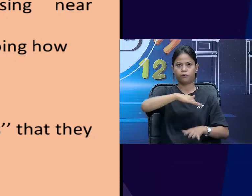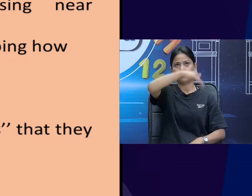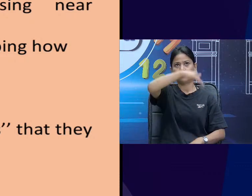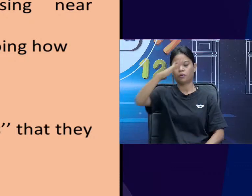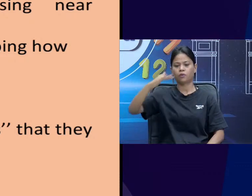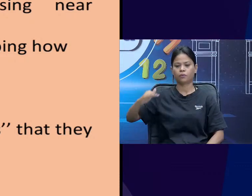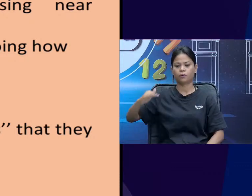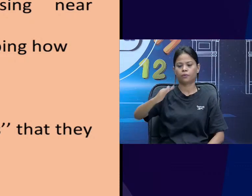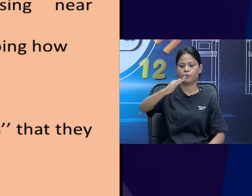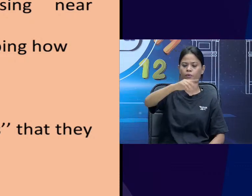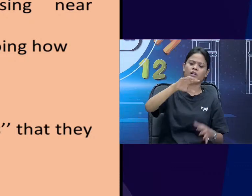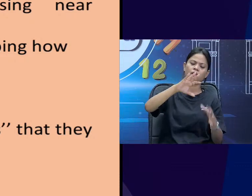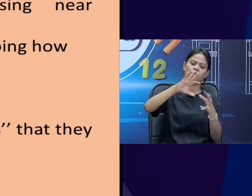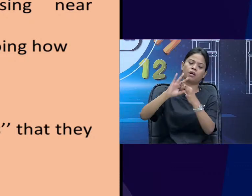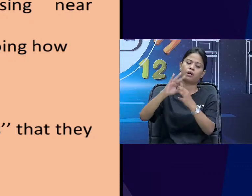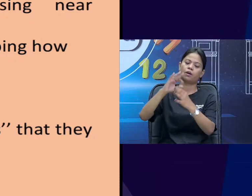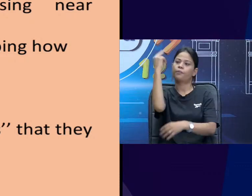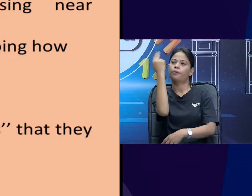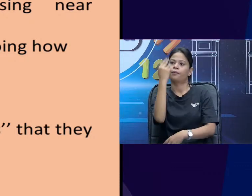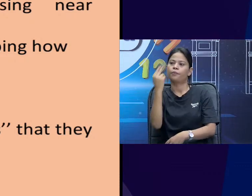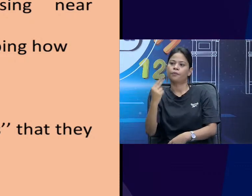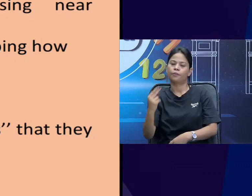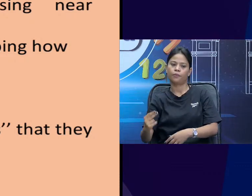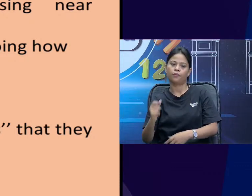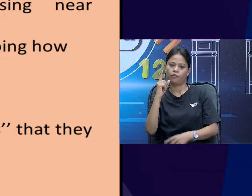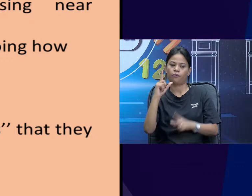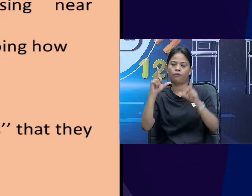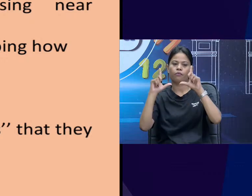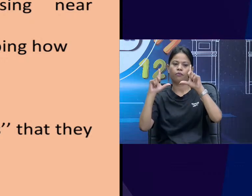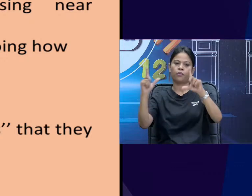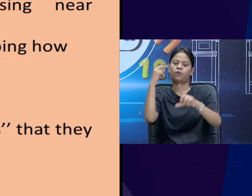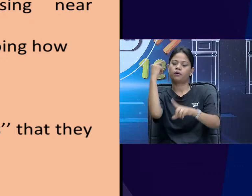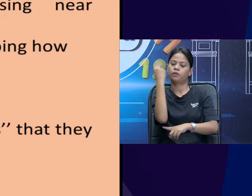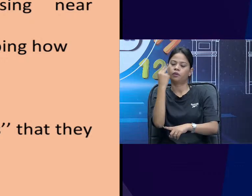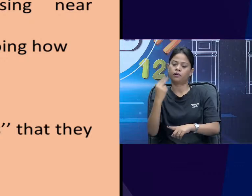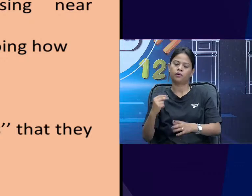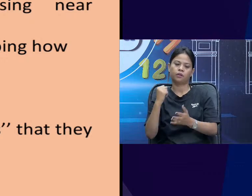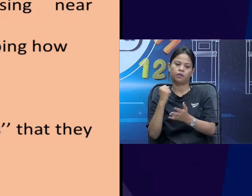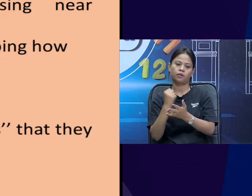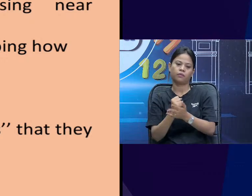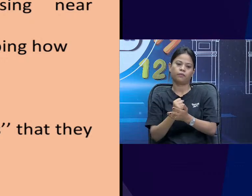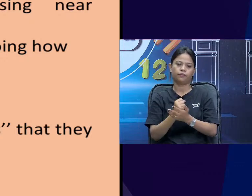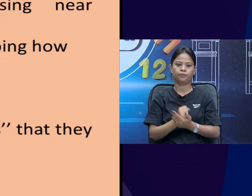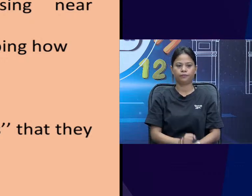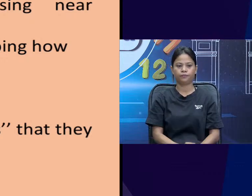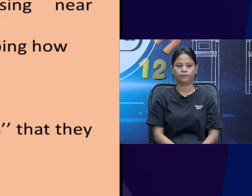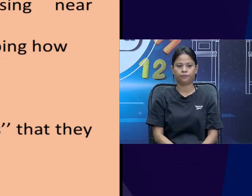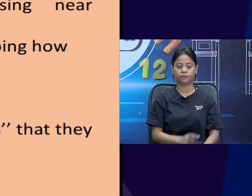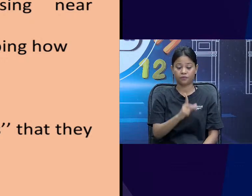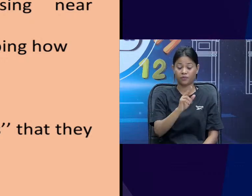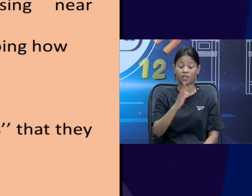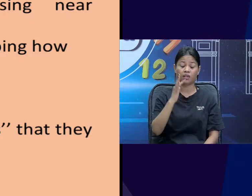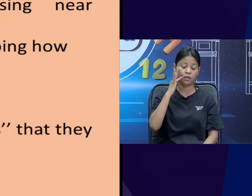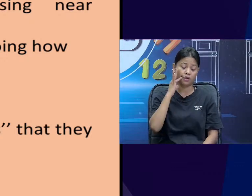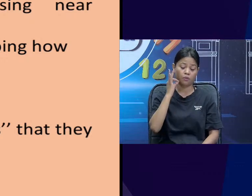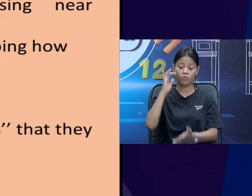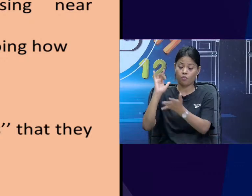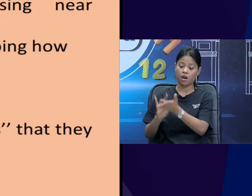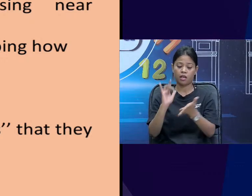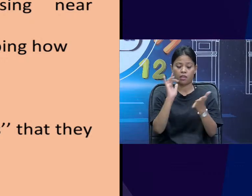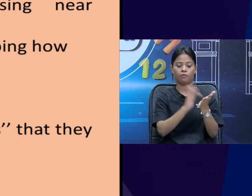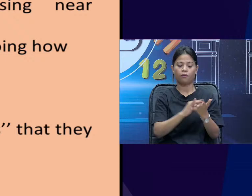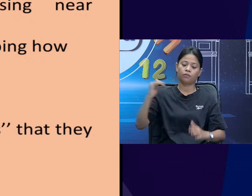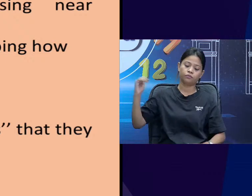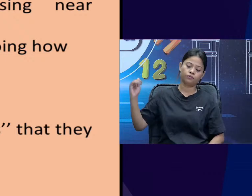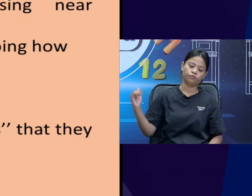have forgot. There's one more thing you must remember, that trains move from one place to another